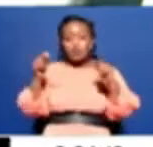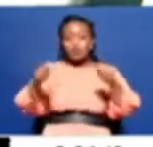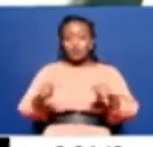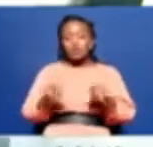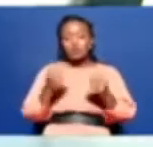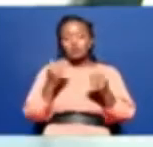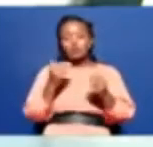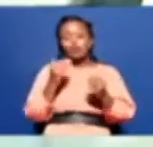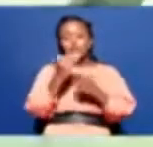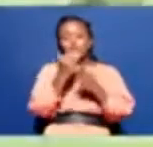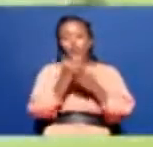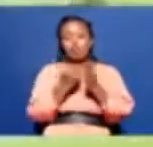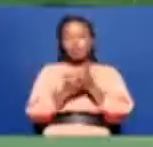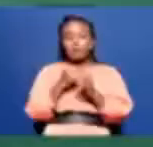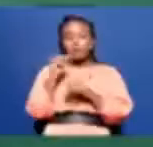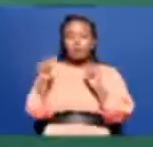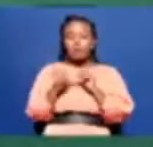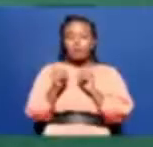Process.